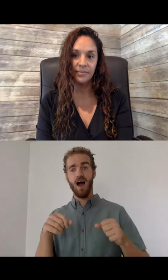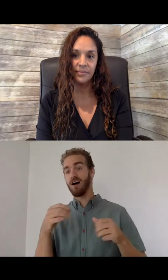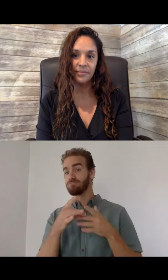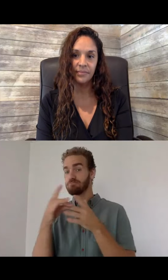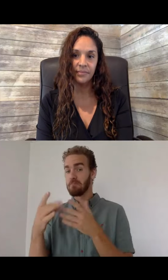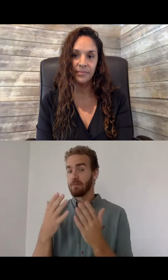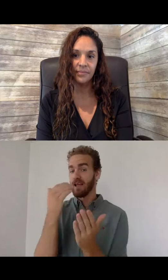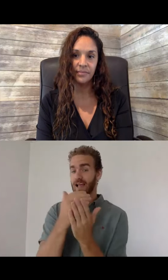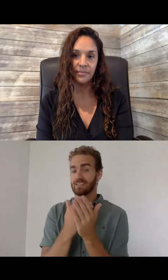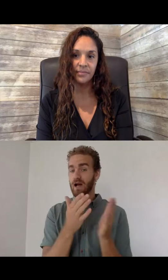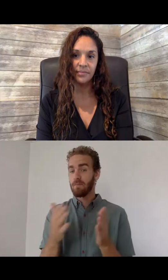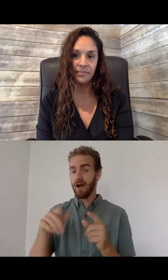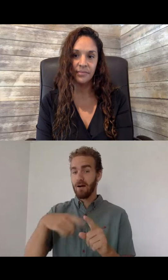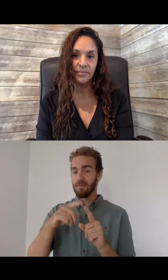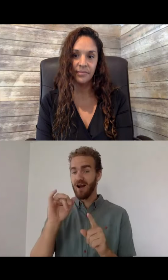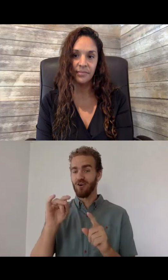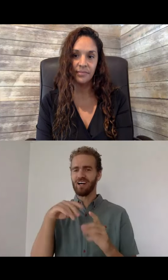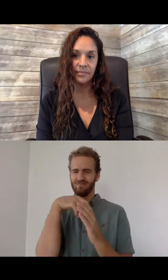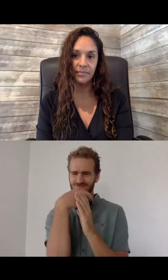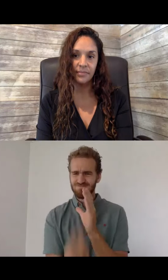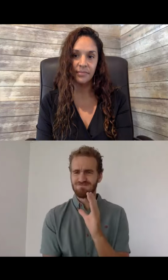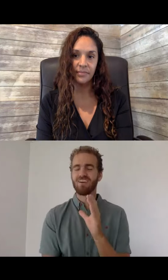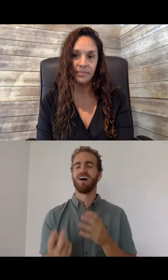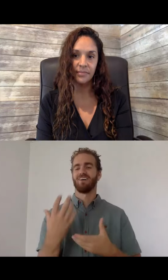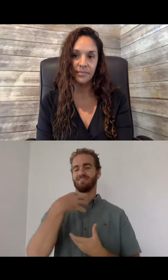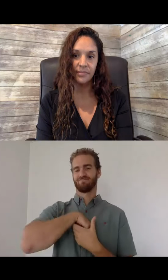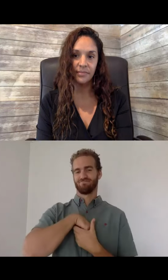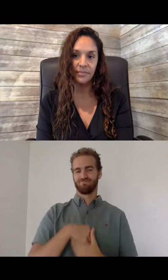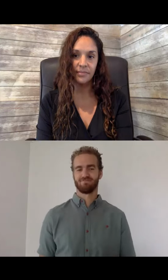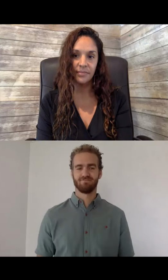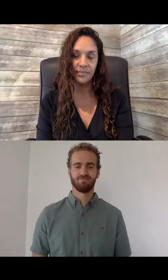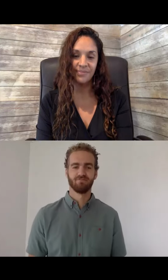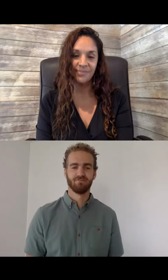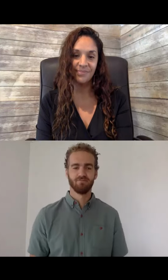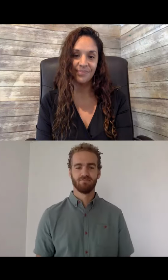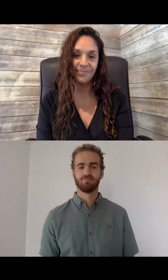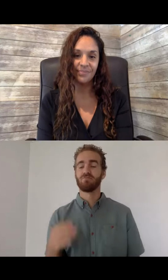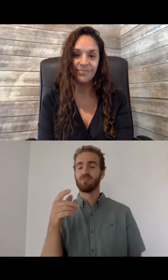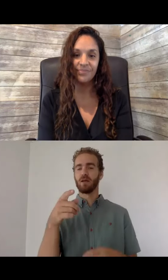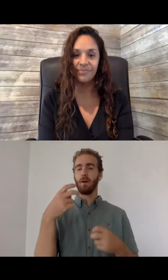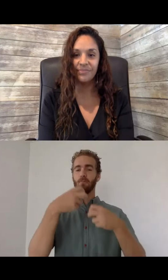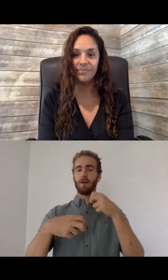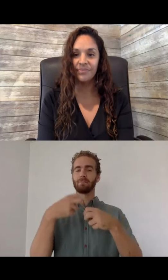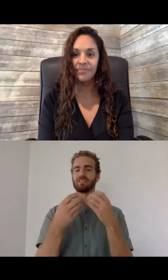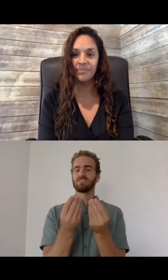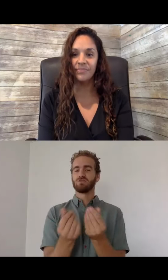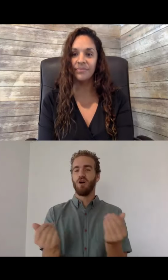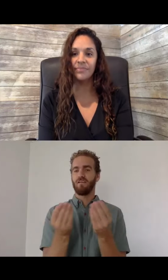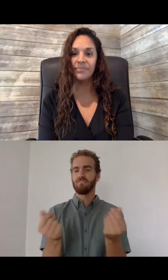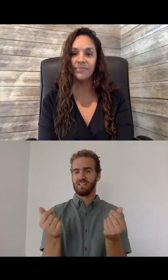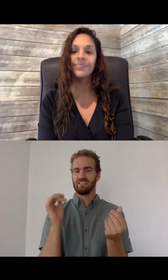have a discussion. Let's see if we can maybe have a lesson plan about it and really embrace all of the aspects of